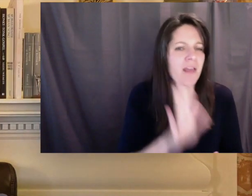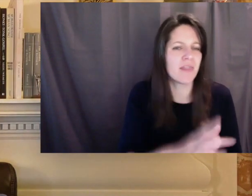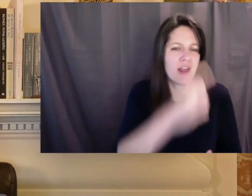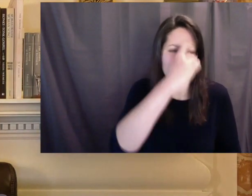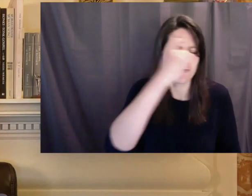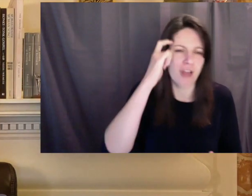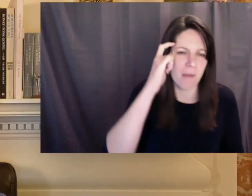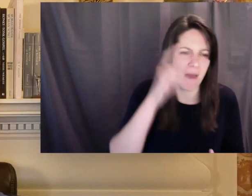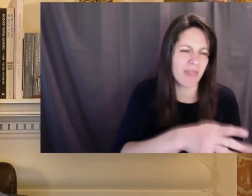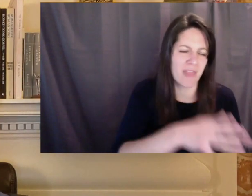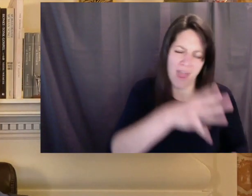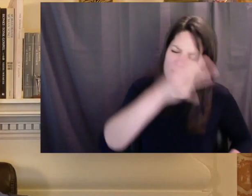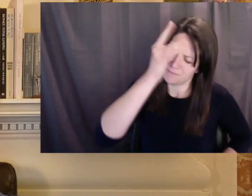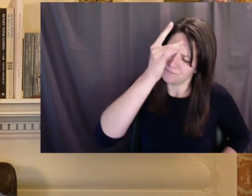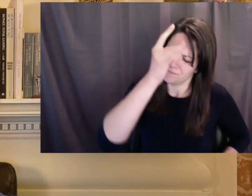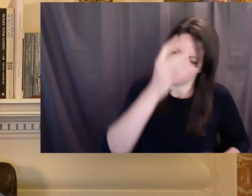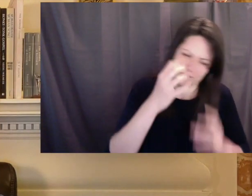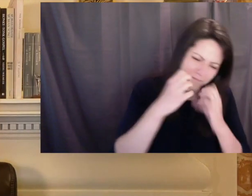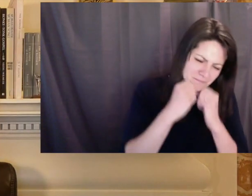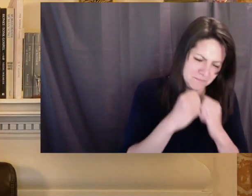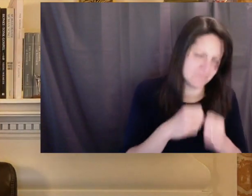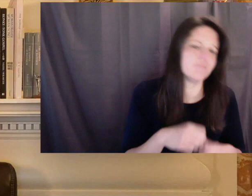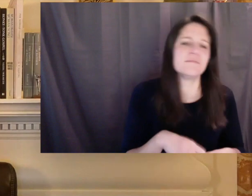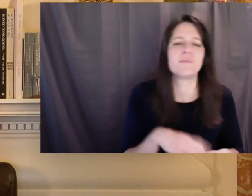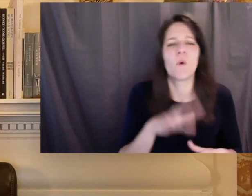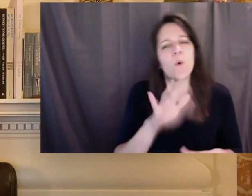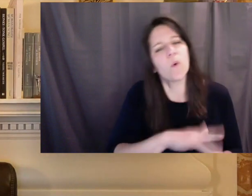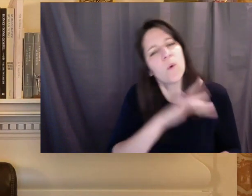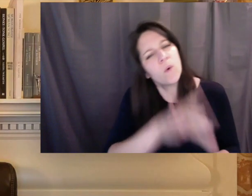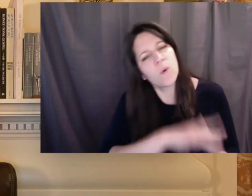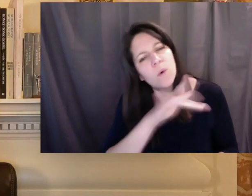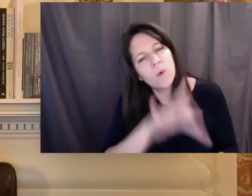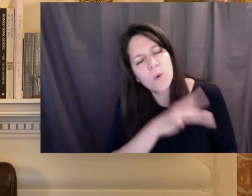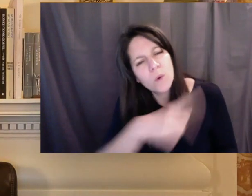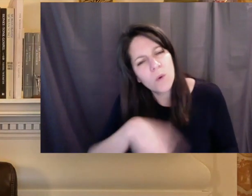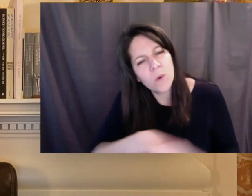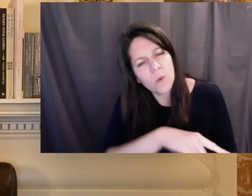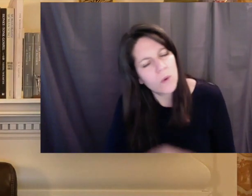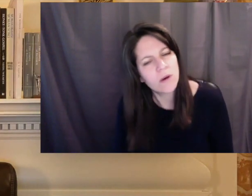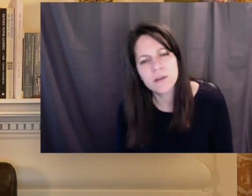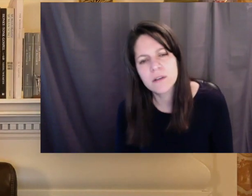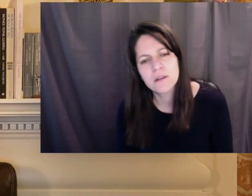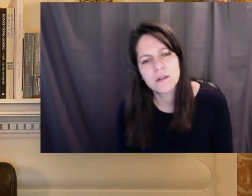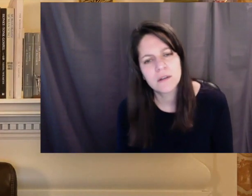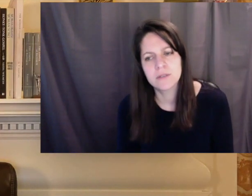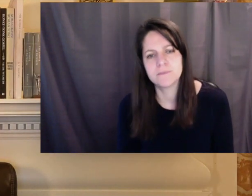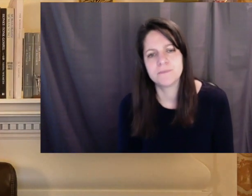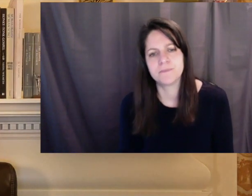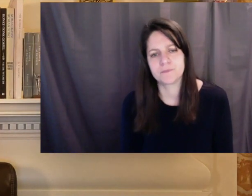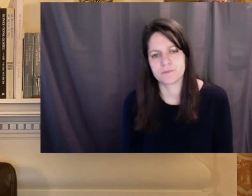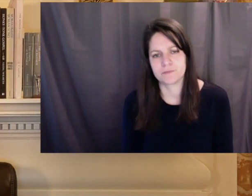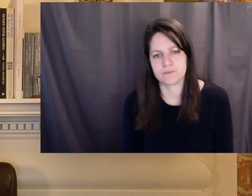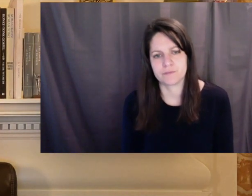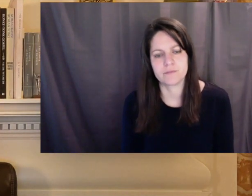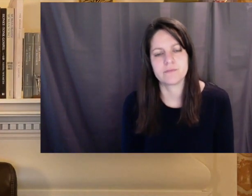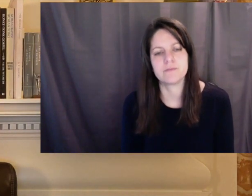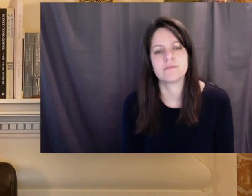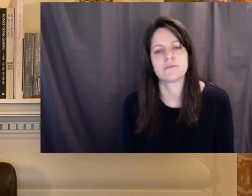imagine what is being written in their flesh. Beloved, have mercy.